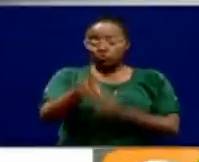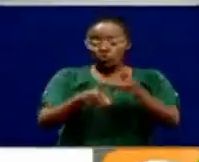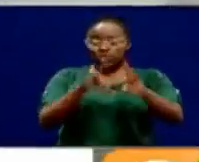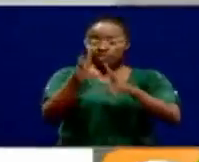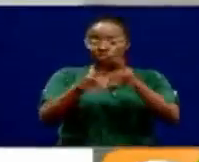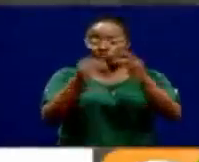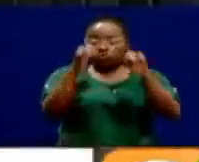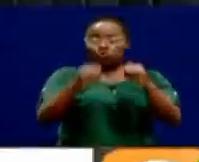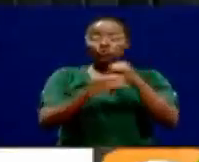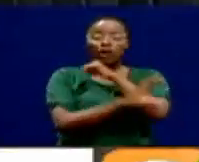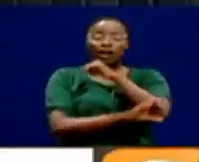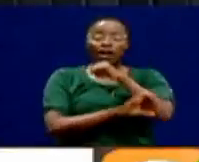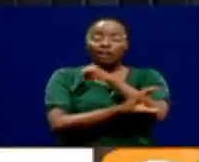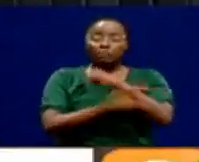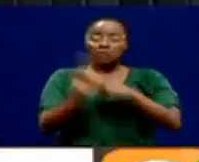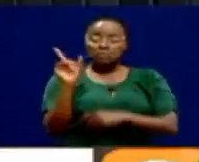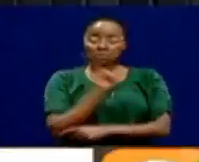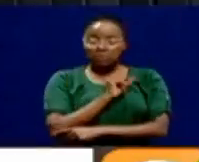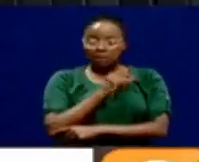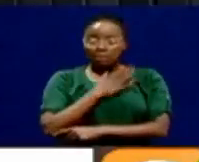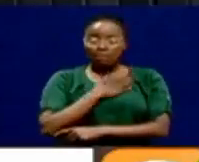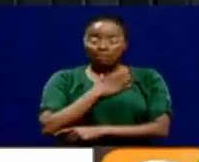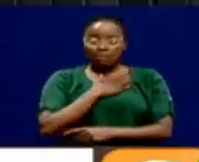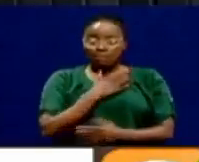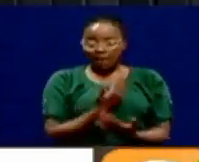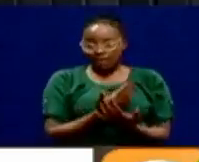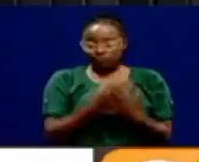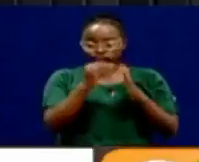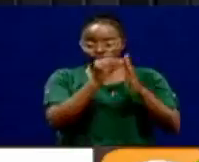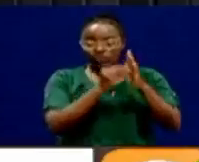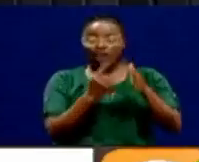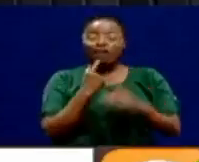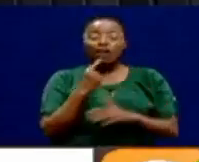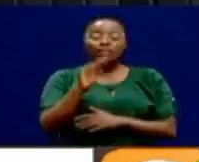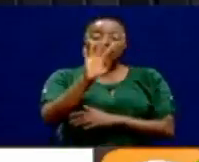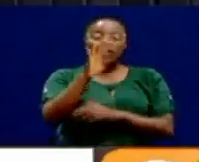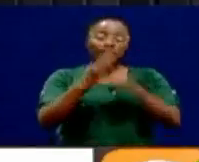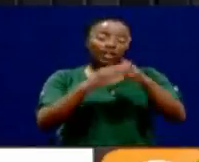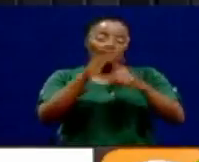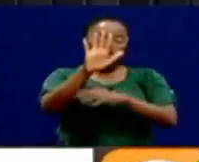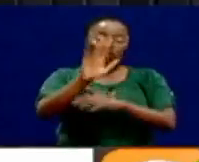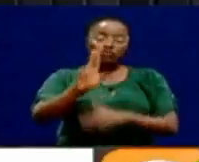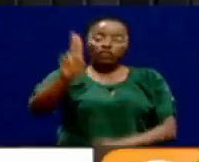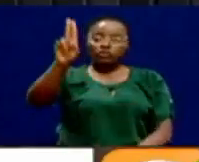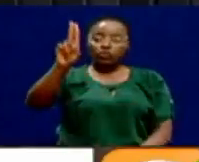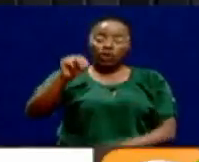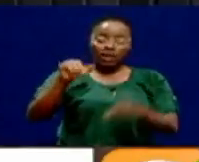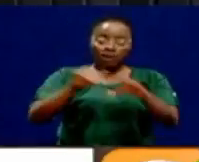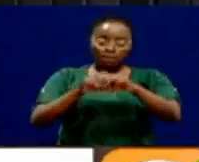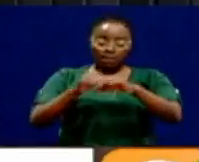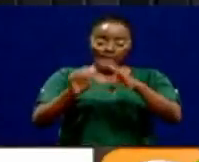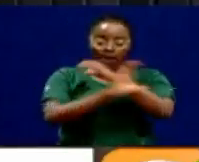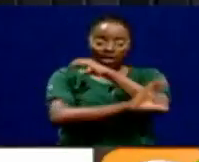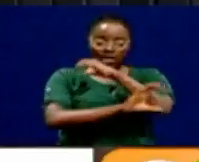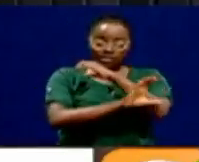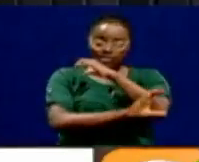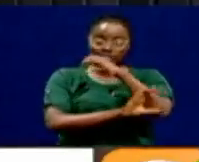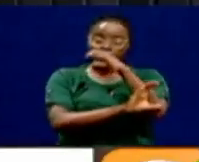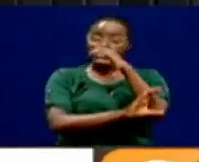22 new countries. I completed my list of the 195 UN member states